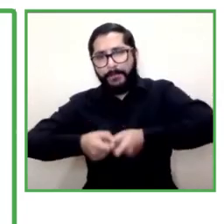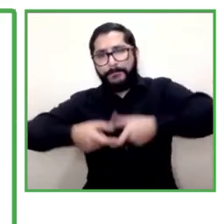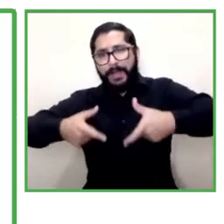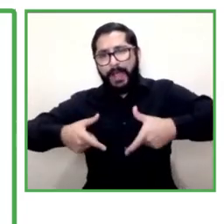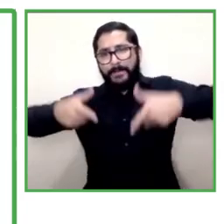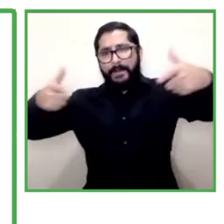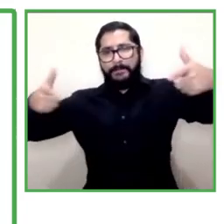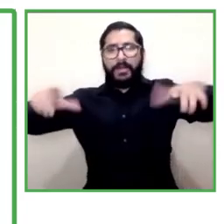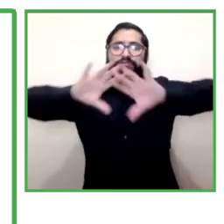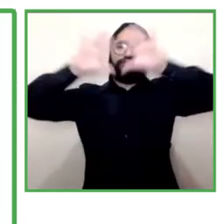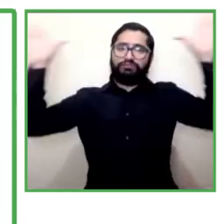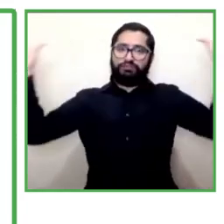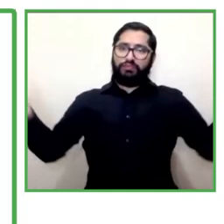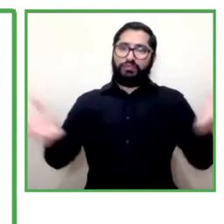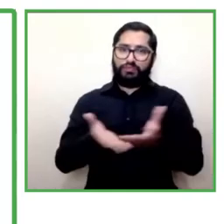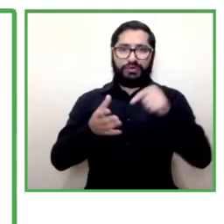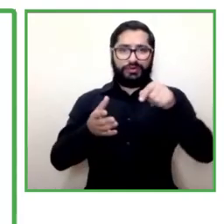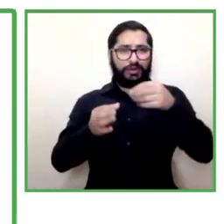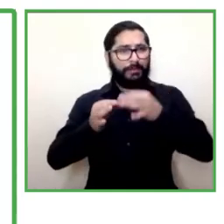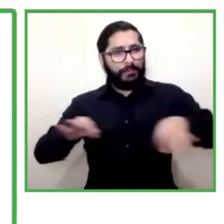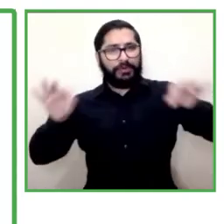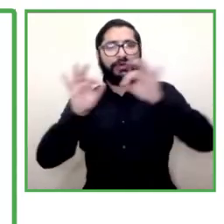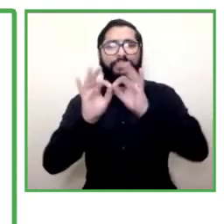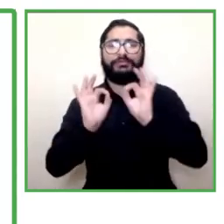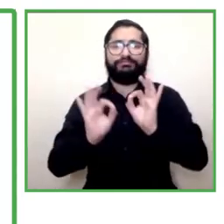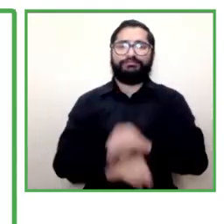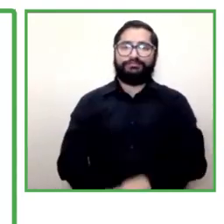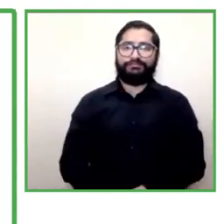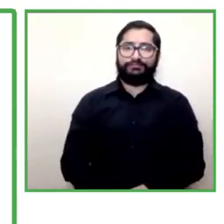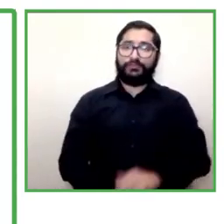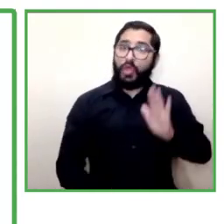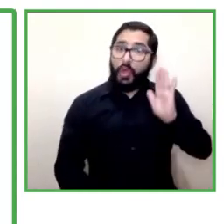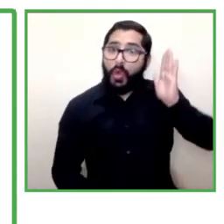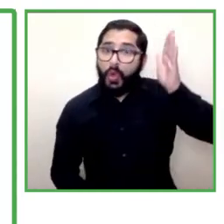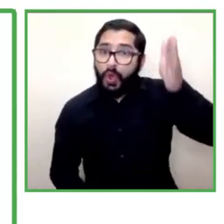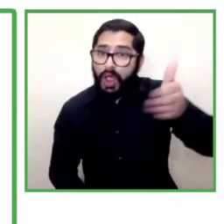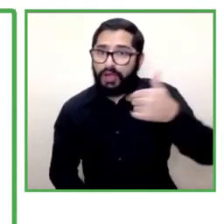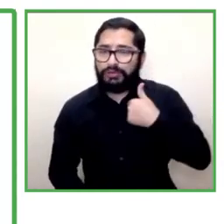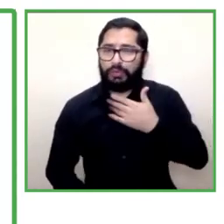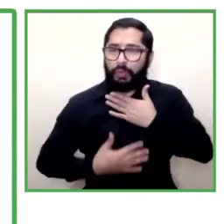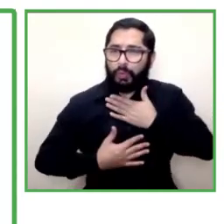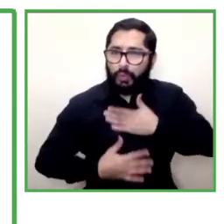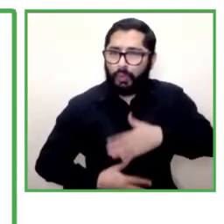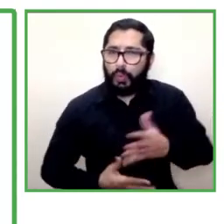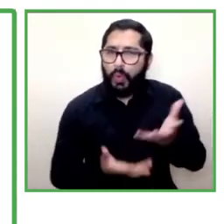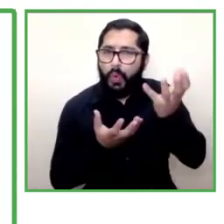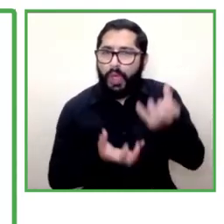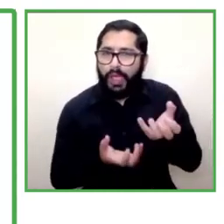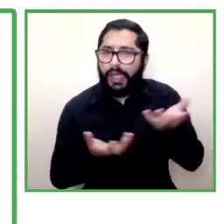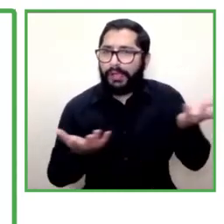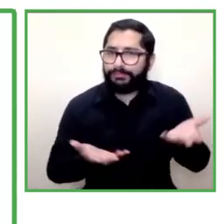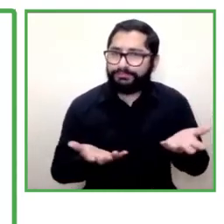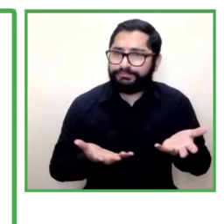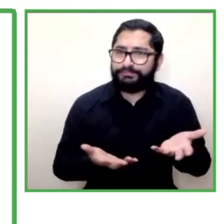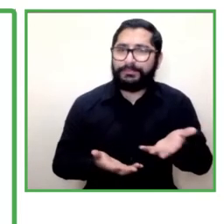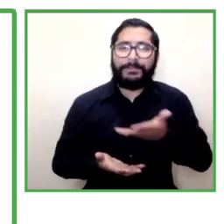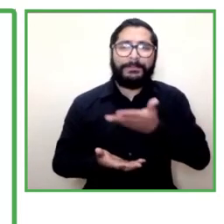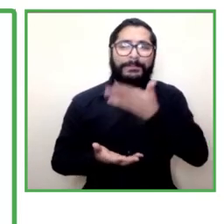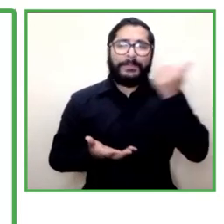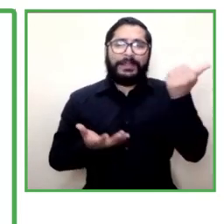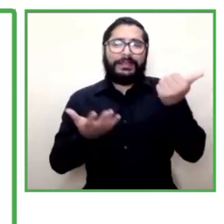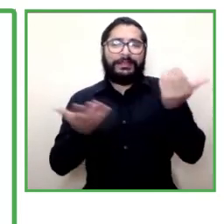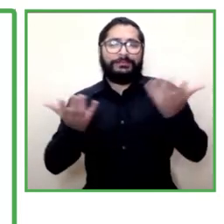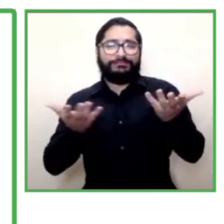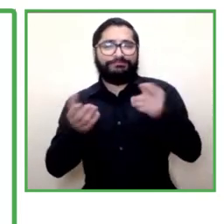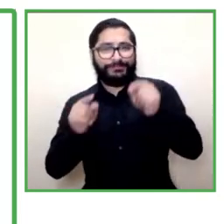partially sighted individuals. And in Q4, we will launch our platform so every venue owner can make their venue accessible